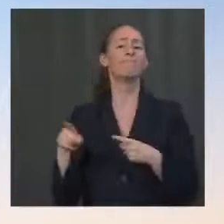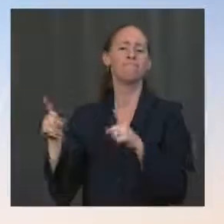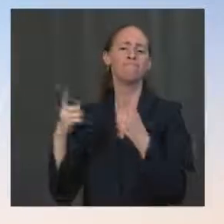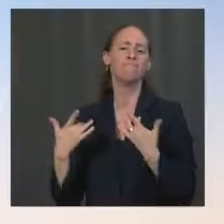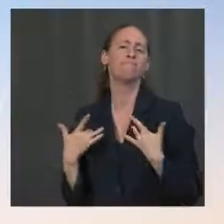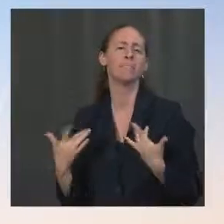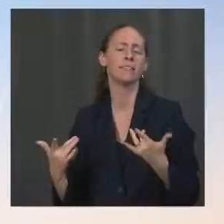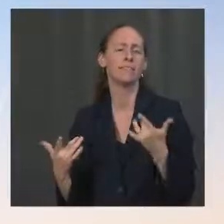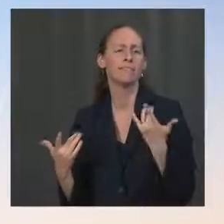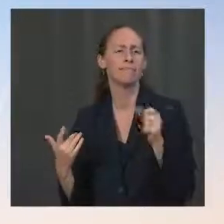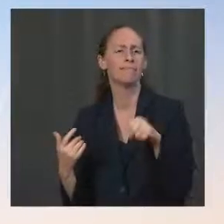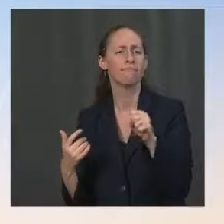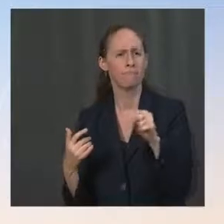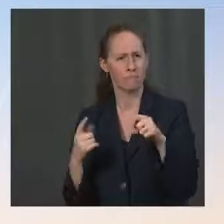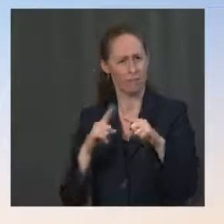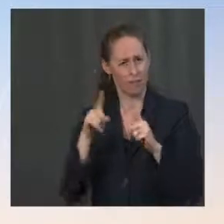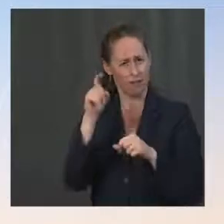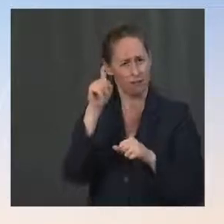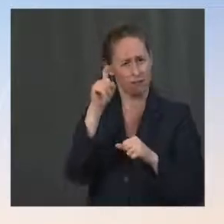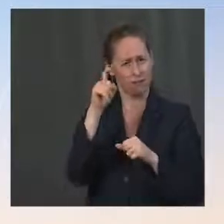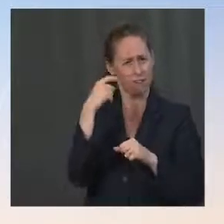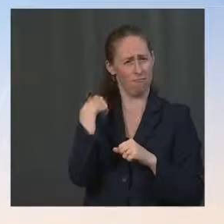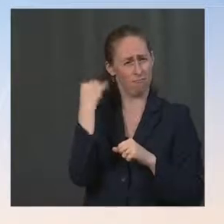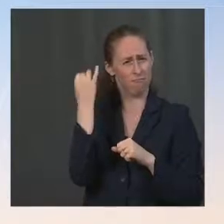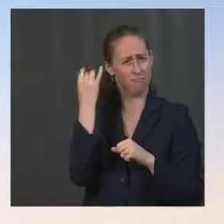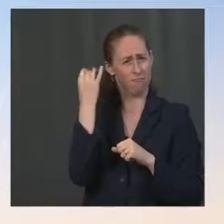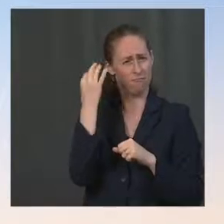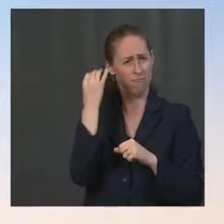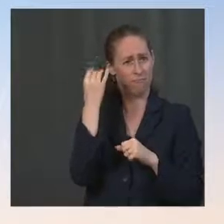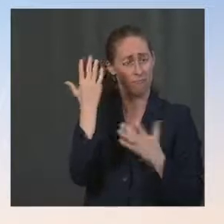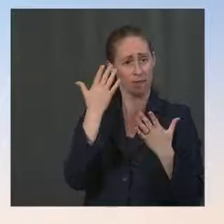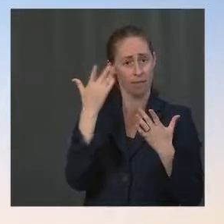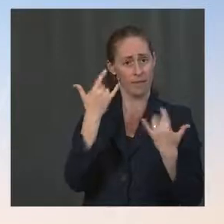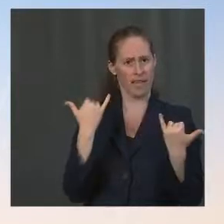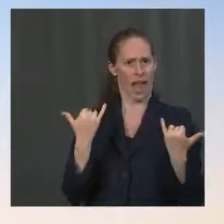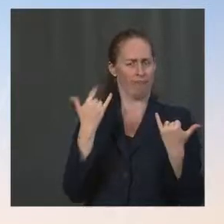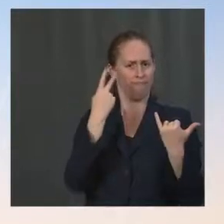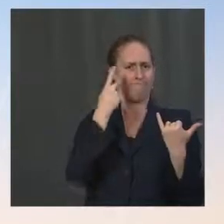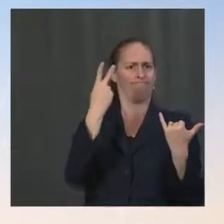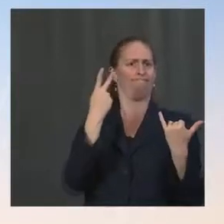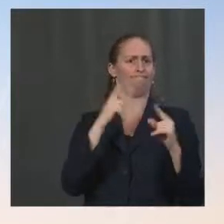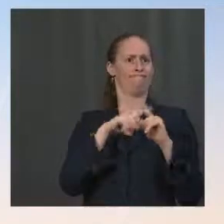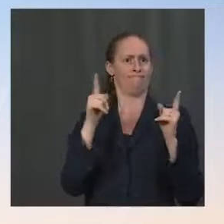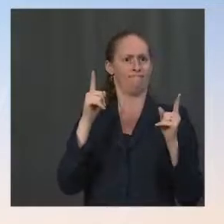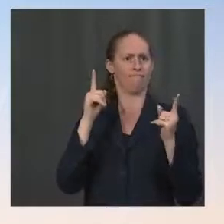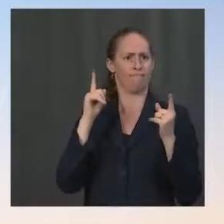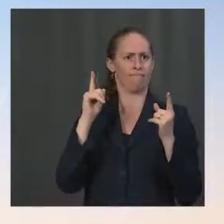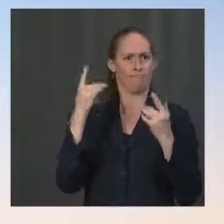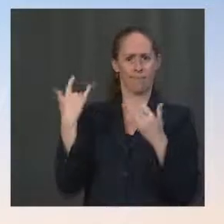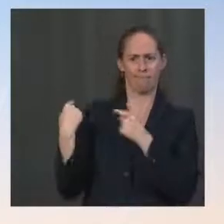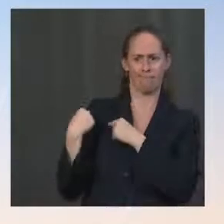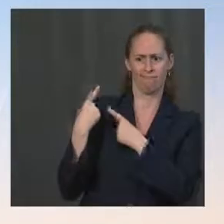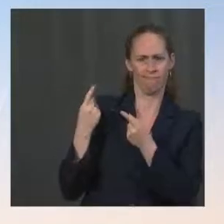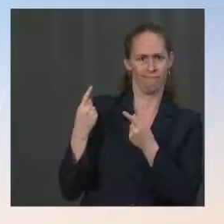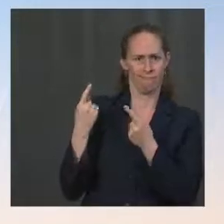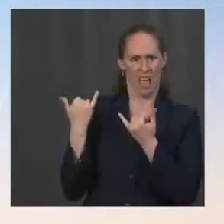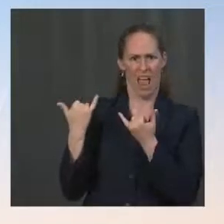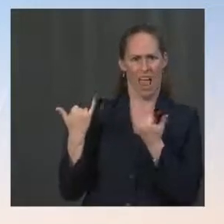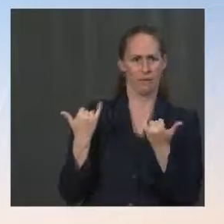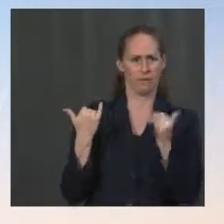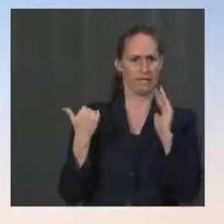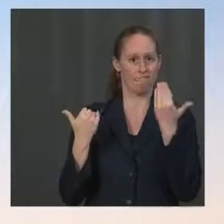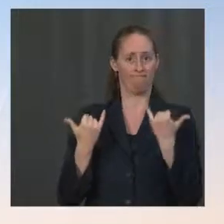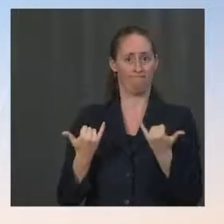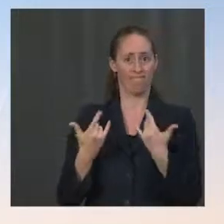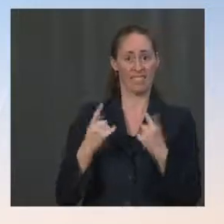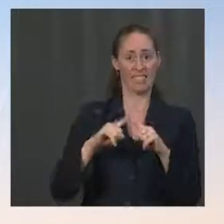a tangible difference in what you guys are seeing or have seen over the course of the last several days that makes this moment different than what the president was citing a